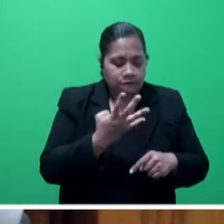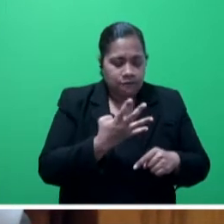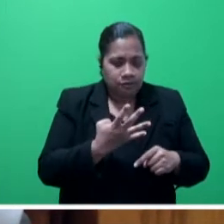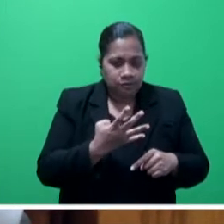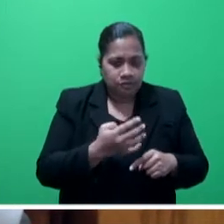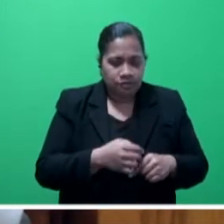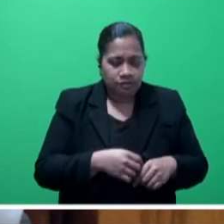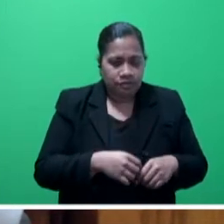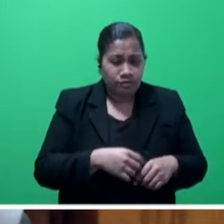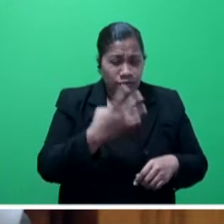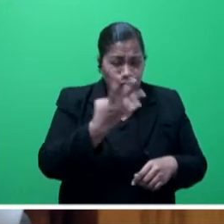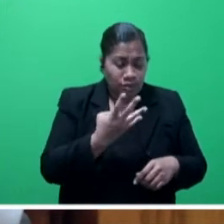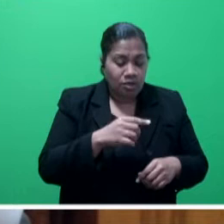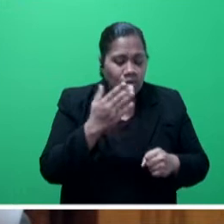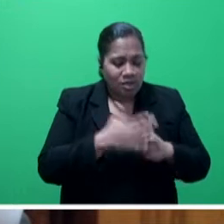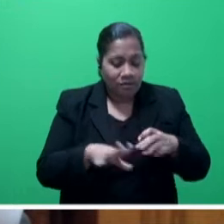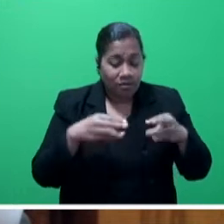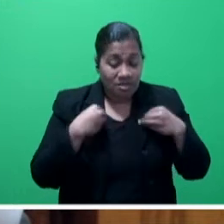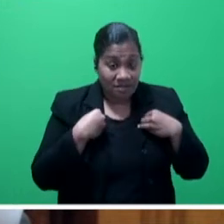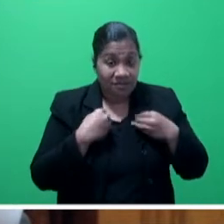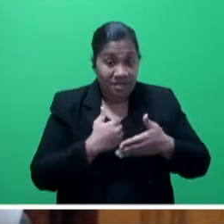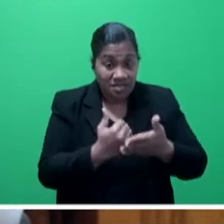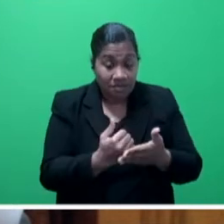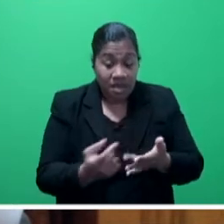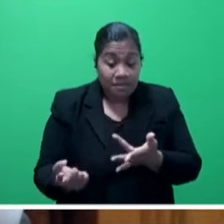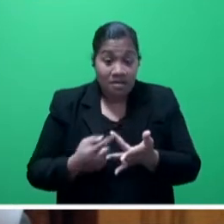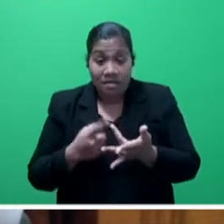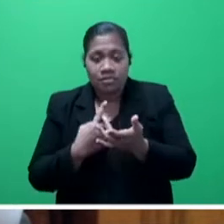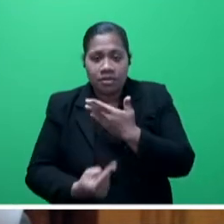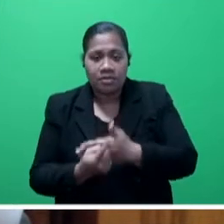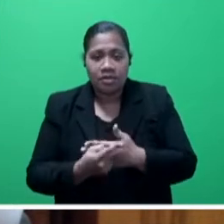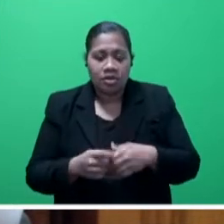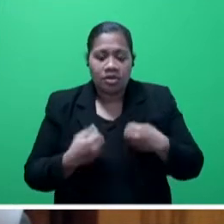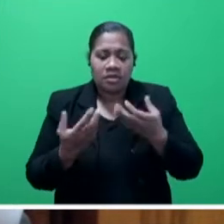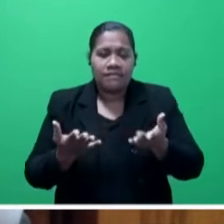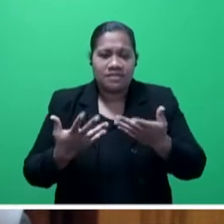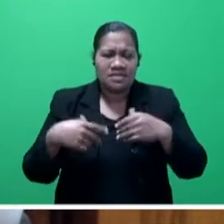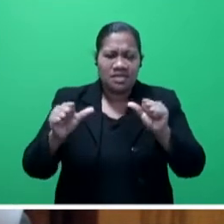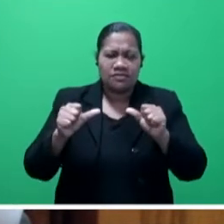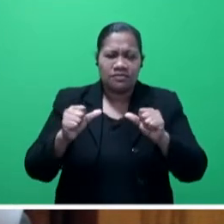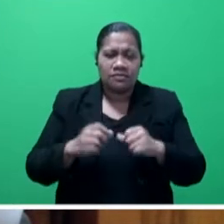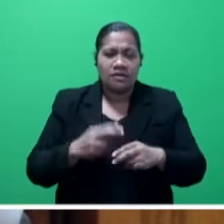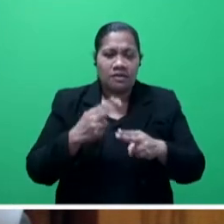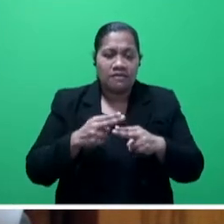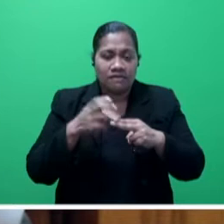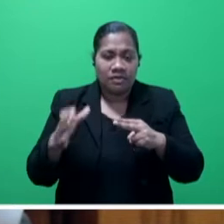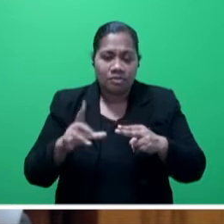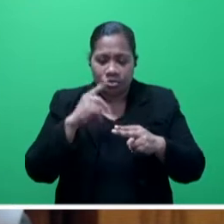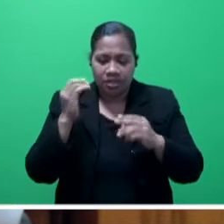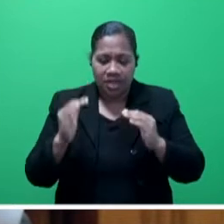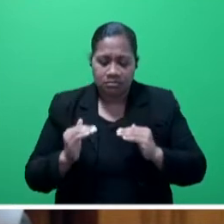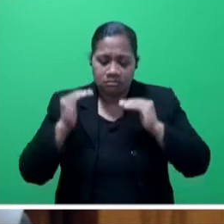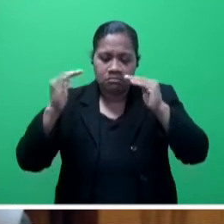assistance, and the rest will be given to all the farmers, particularly the successful farmers, to give them leverage for another level.